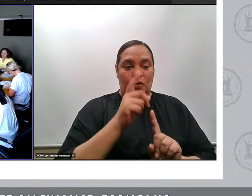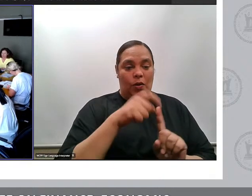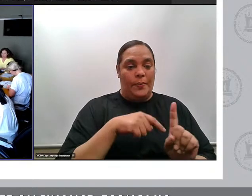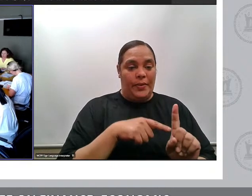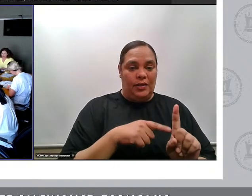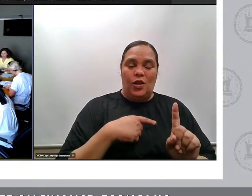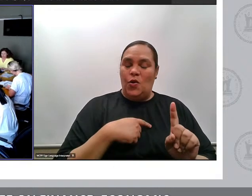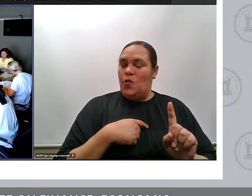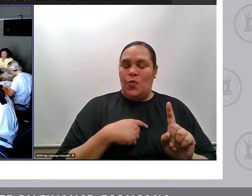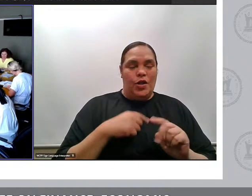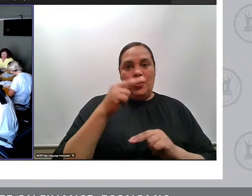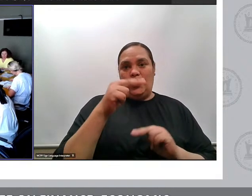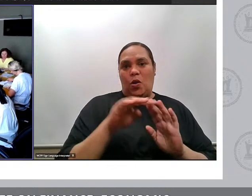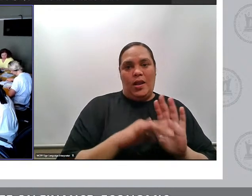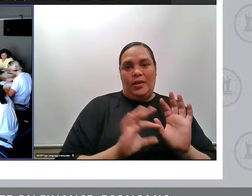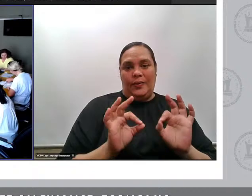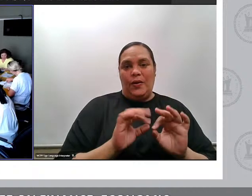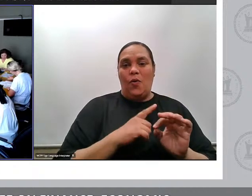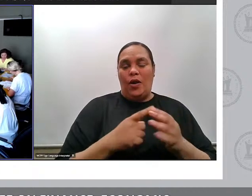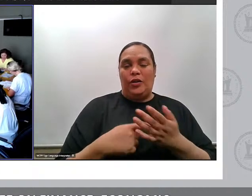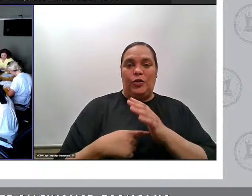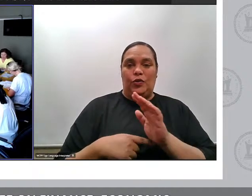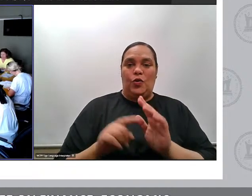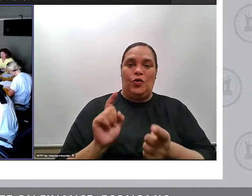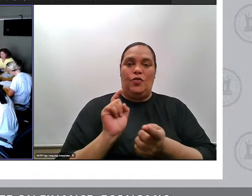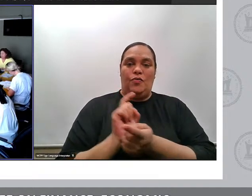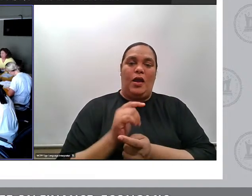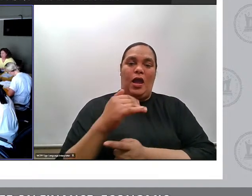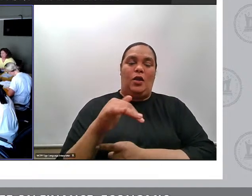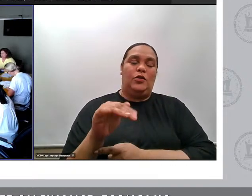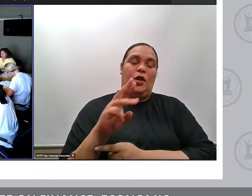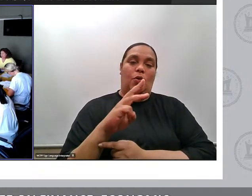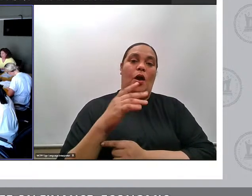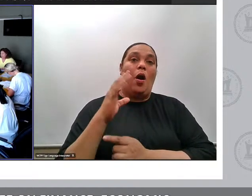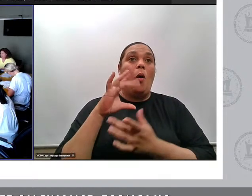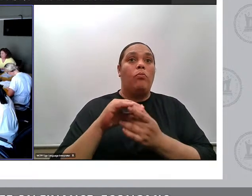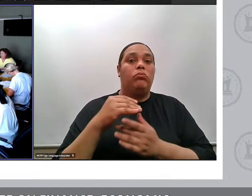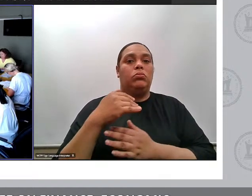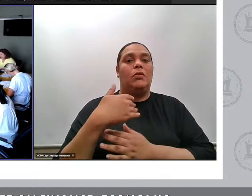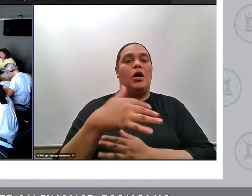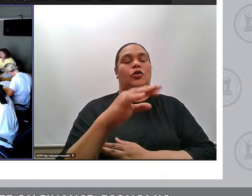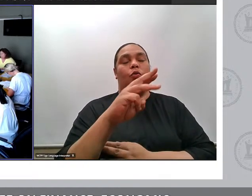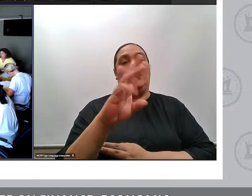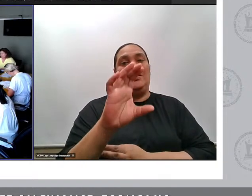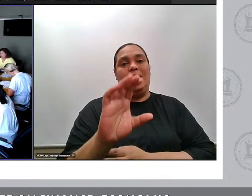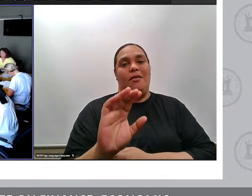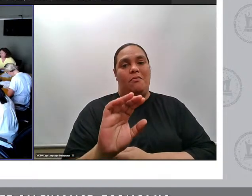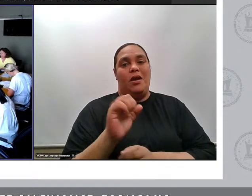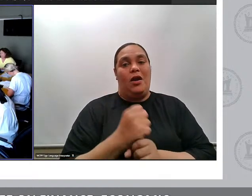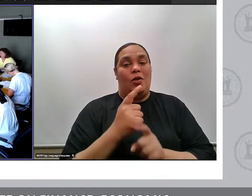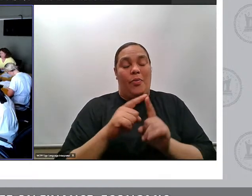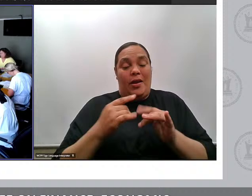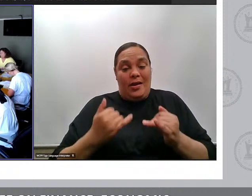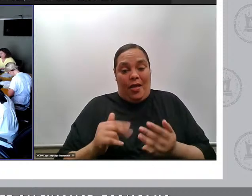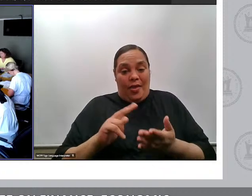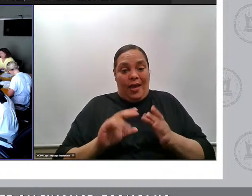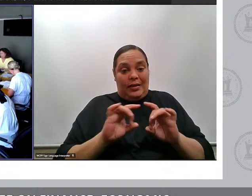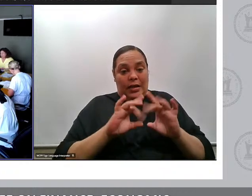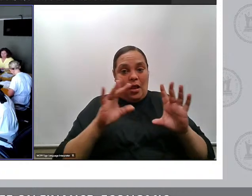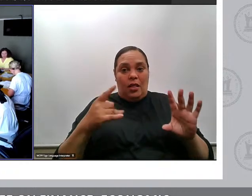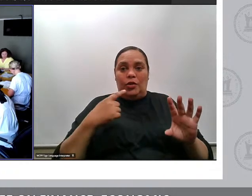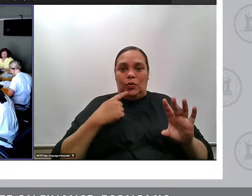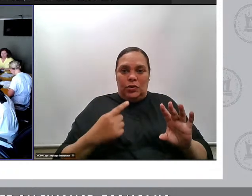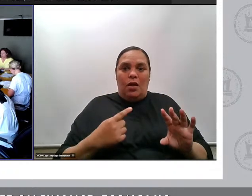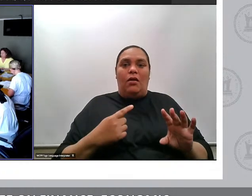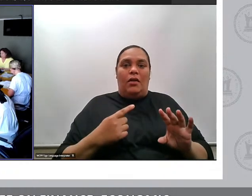we did not shortlist who had indicated an address outside of the Western Cape. And the Act in its current form is quite explicit in terms of